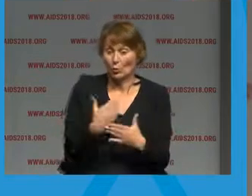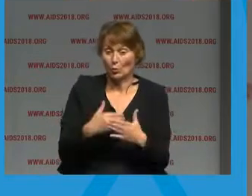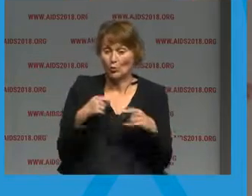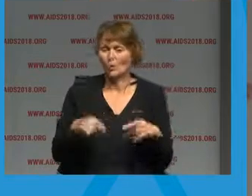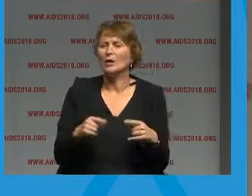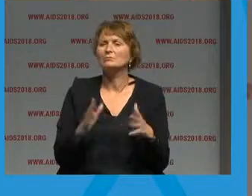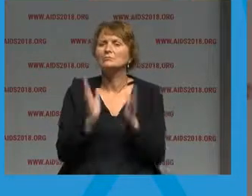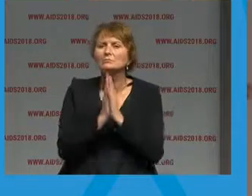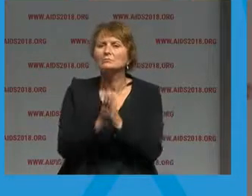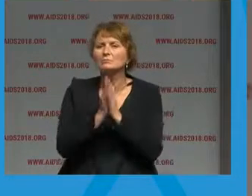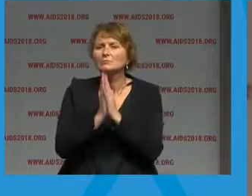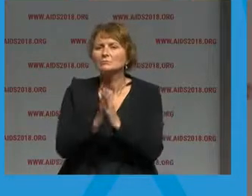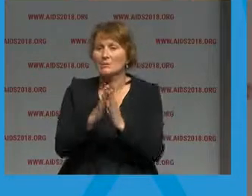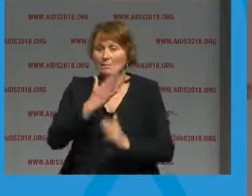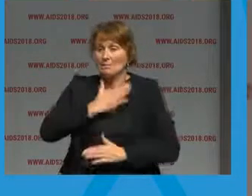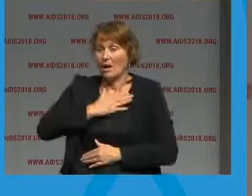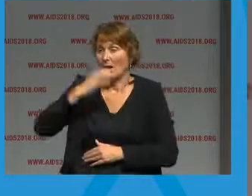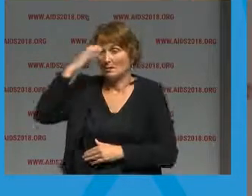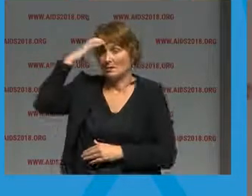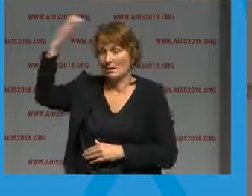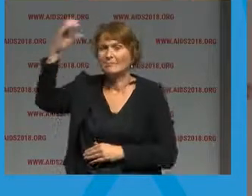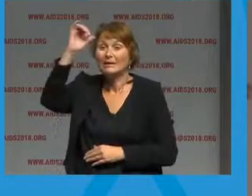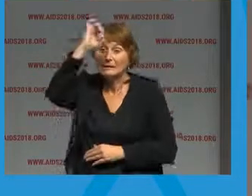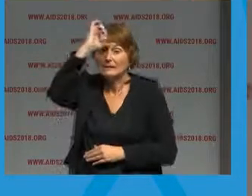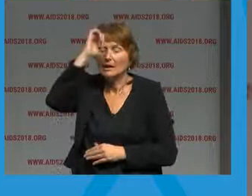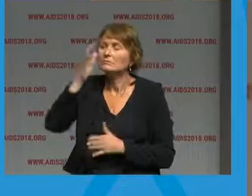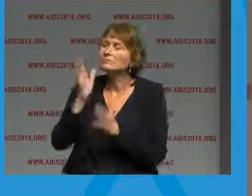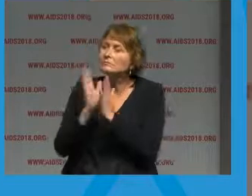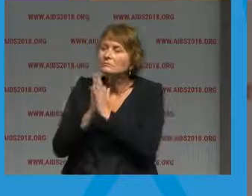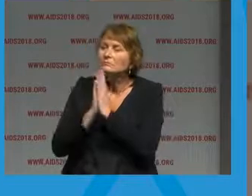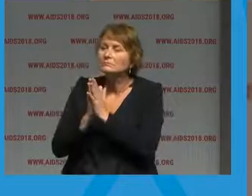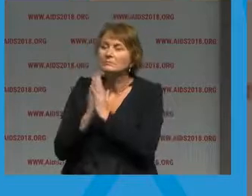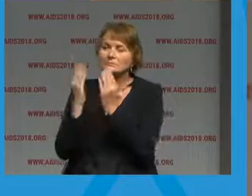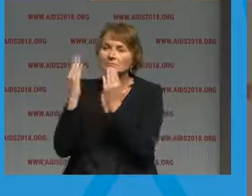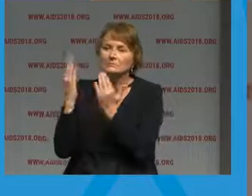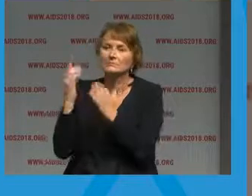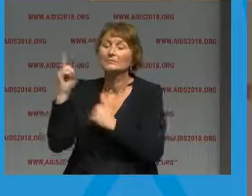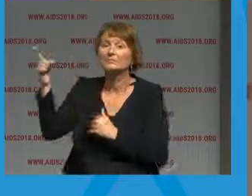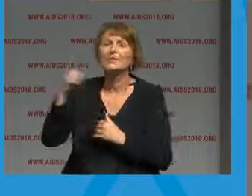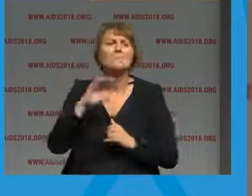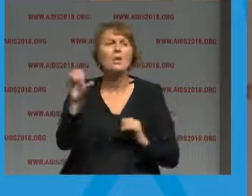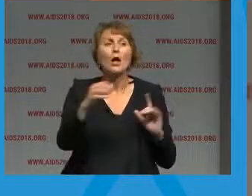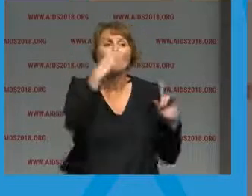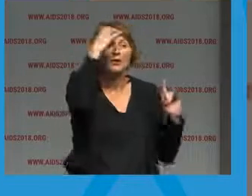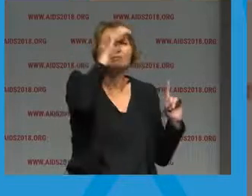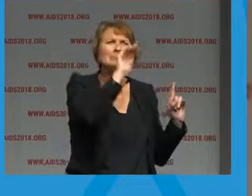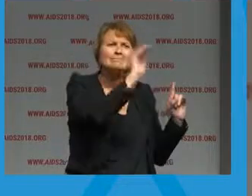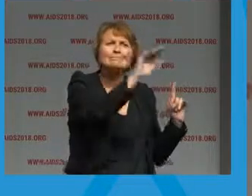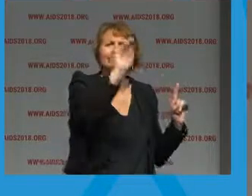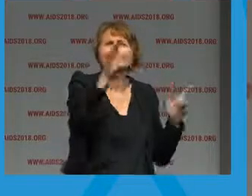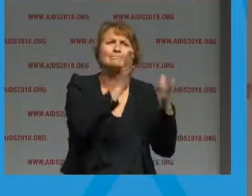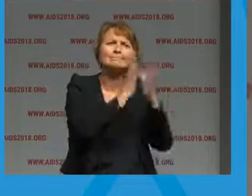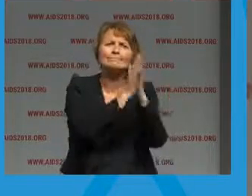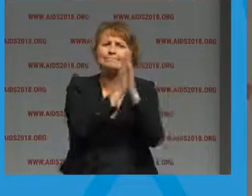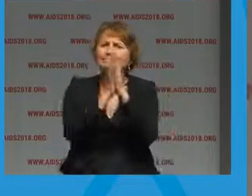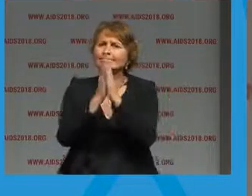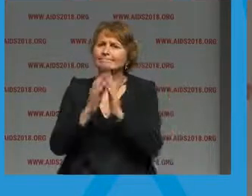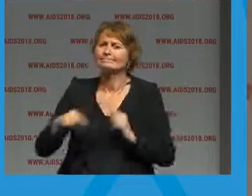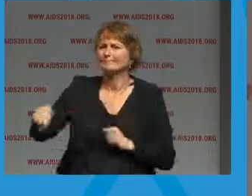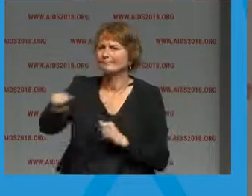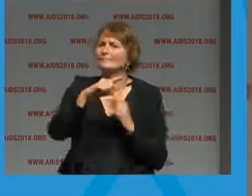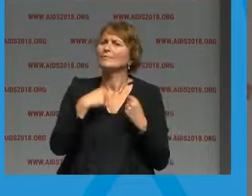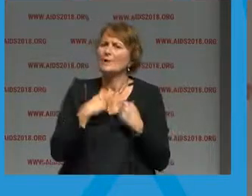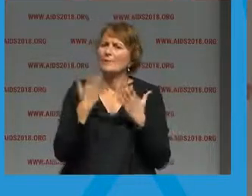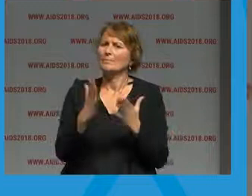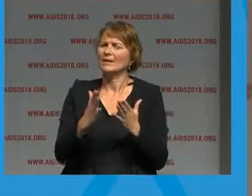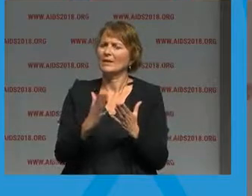I urge my own government, the Indian government, and governments of other countries to support and